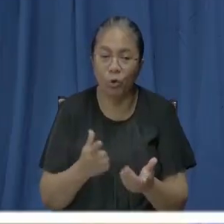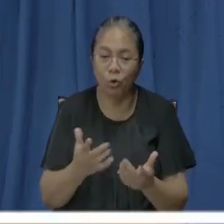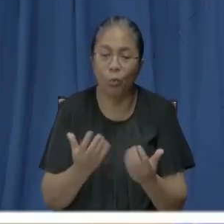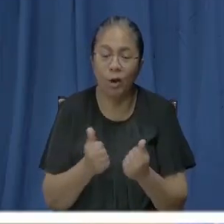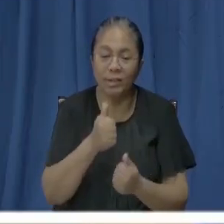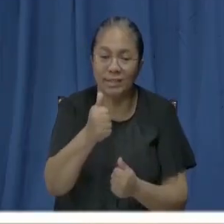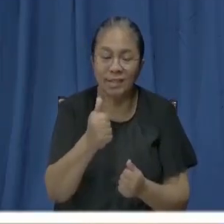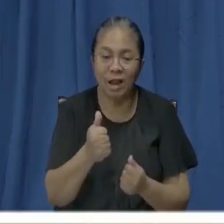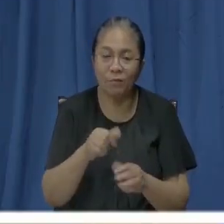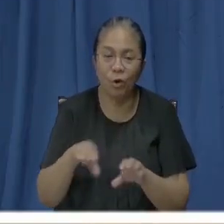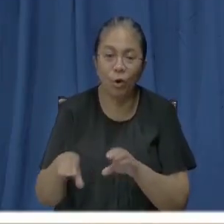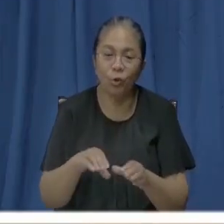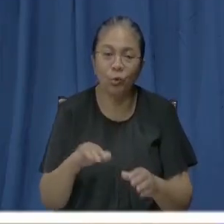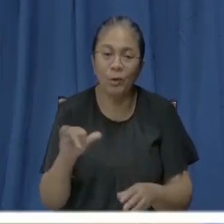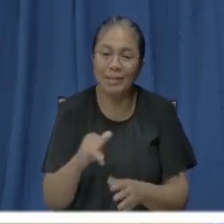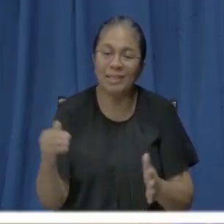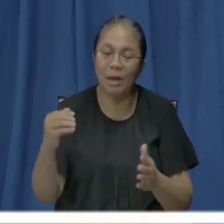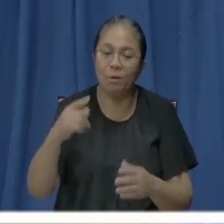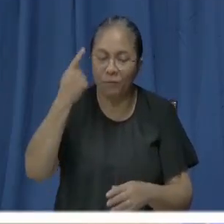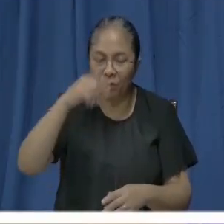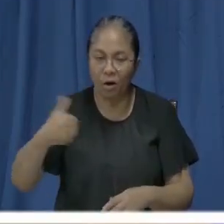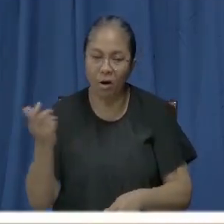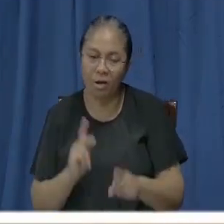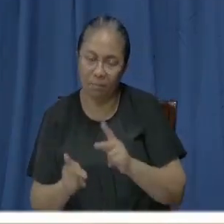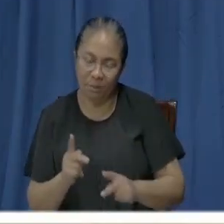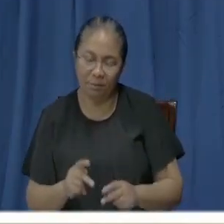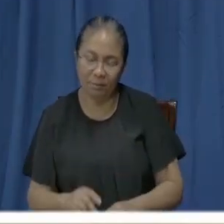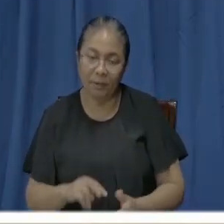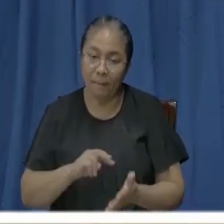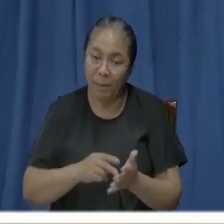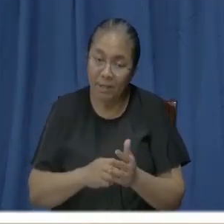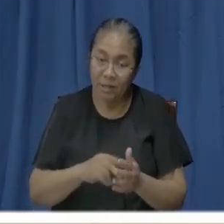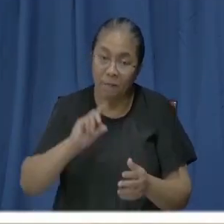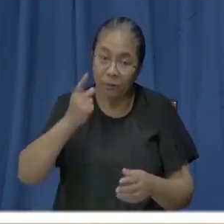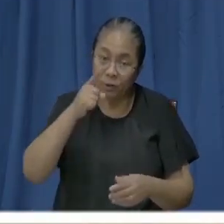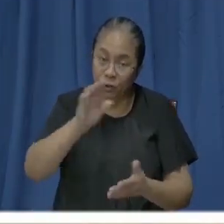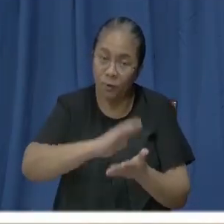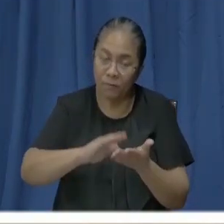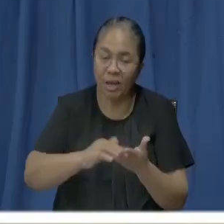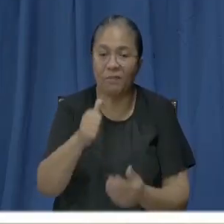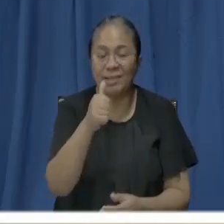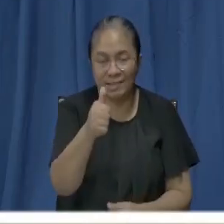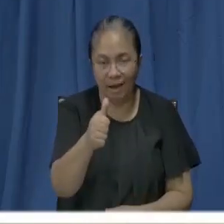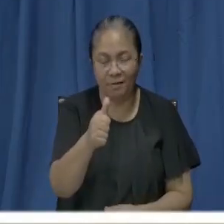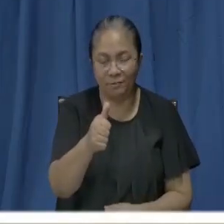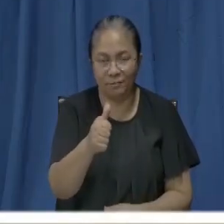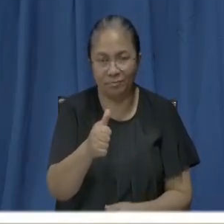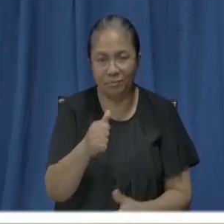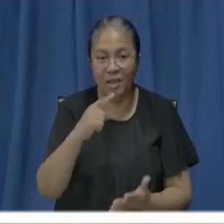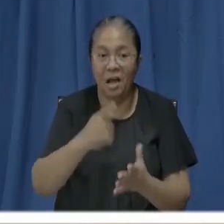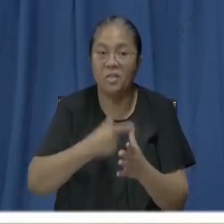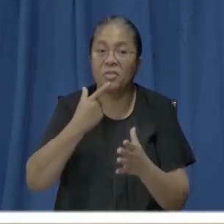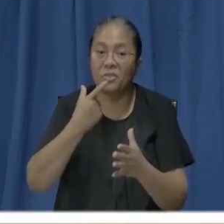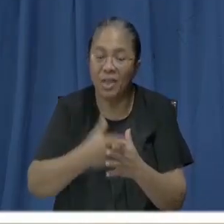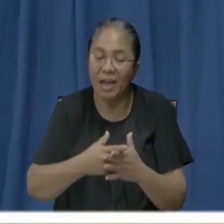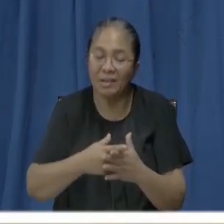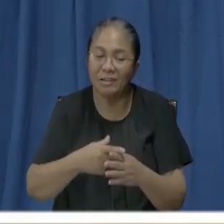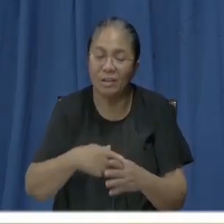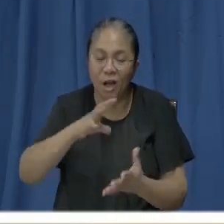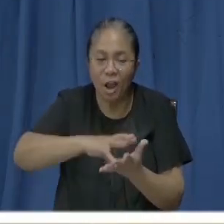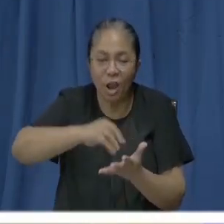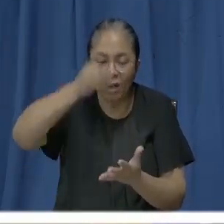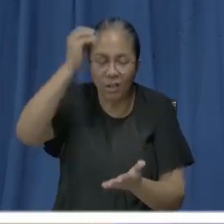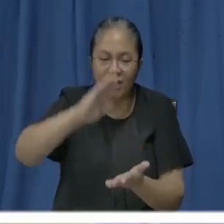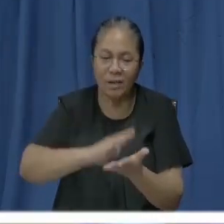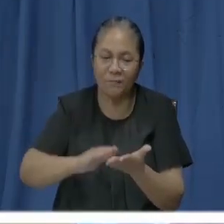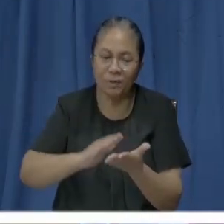So you have to first forgive you. And when you can forgive you, then you will start learning how to